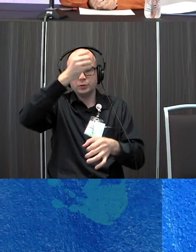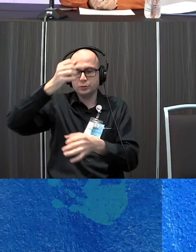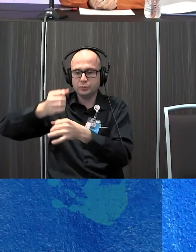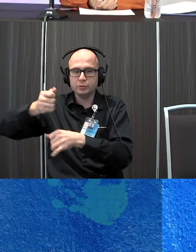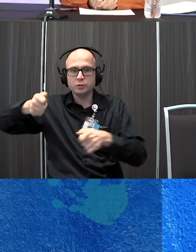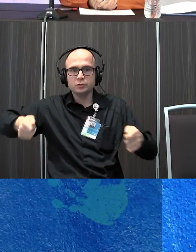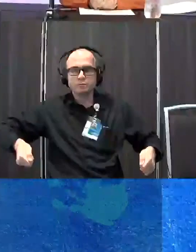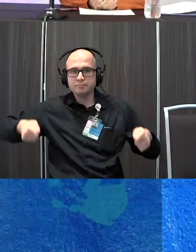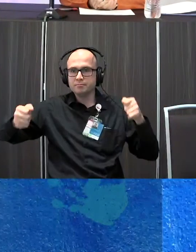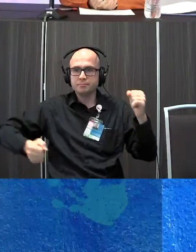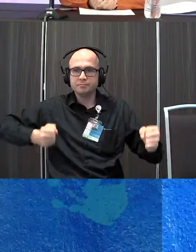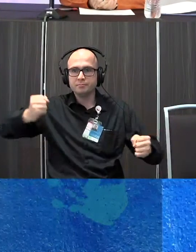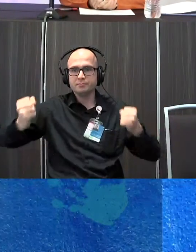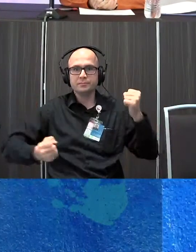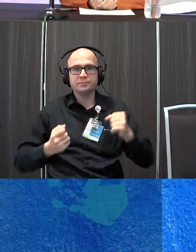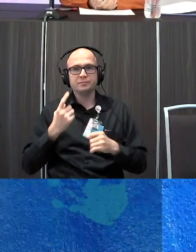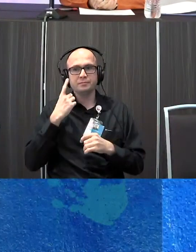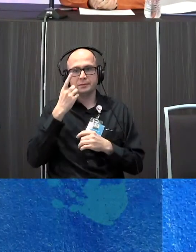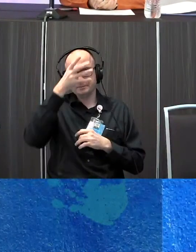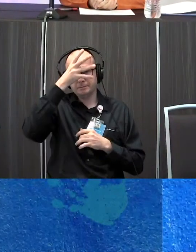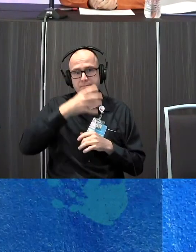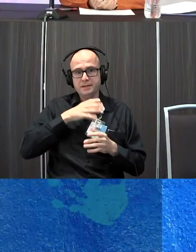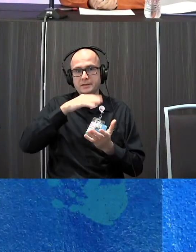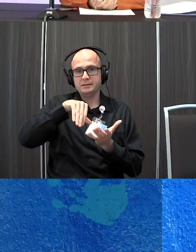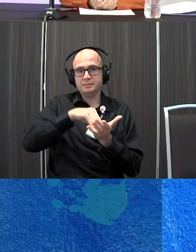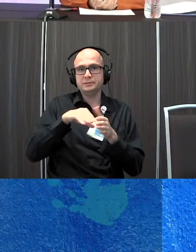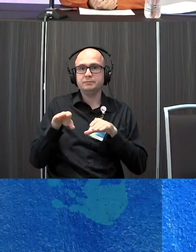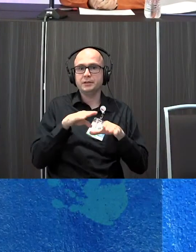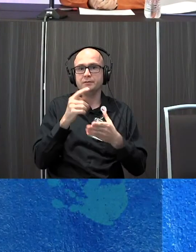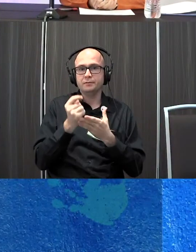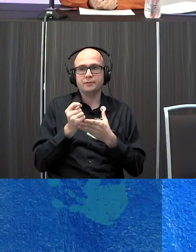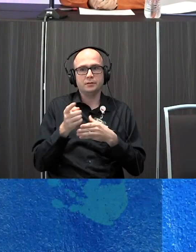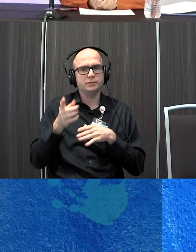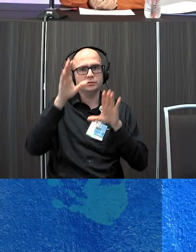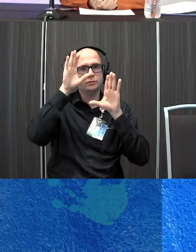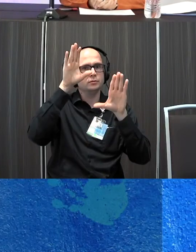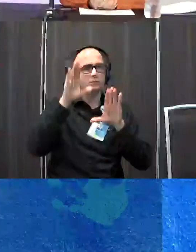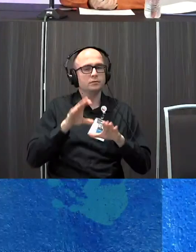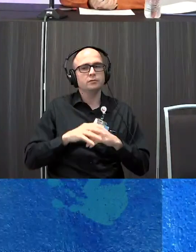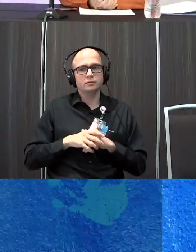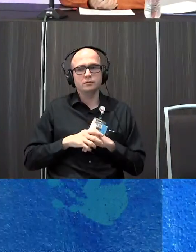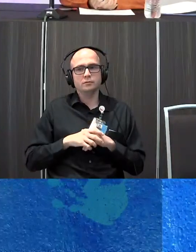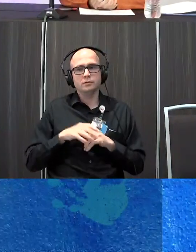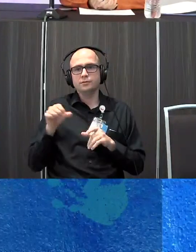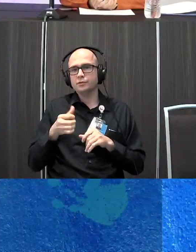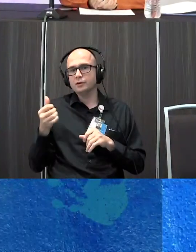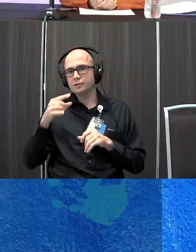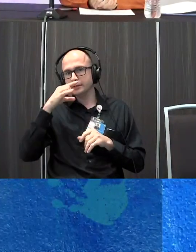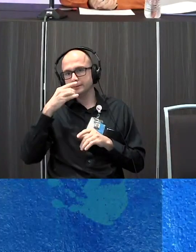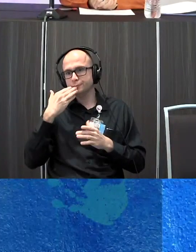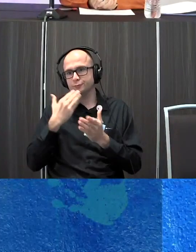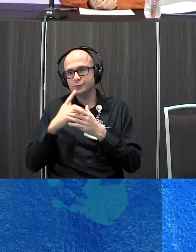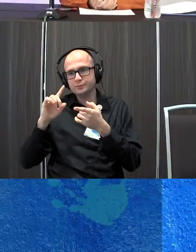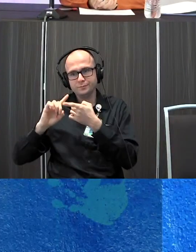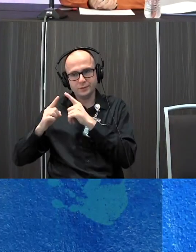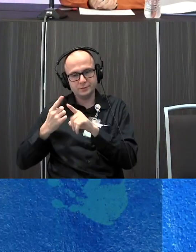was huge. We did a virtual walk. The guy in the middle is his behavior therapist, who's amazing. And the other kid is one of his good